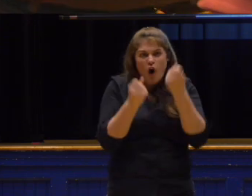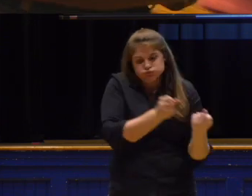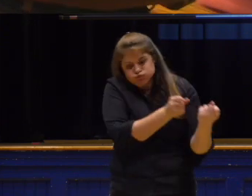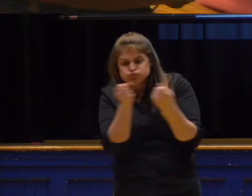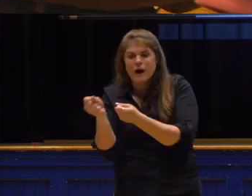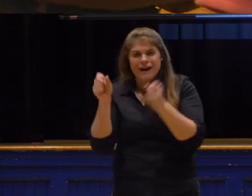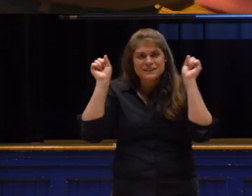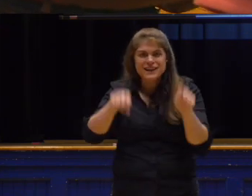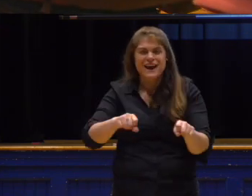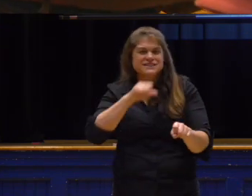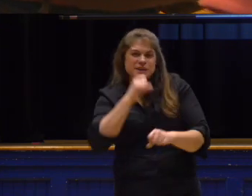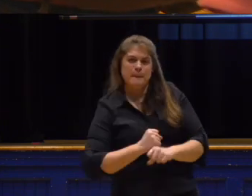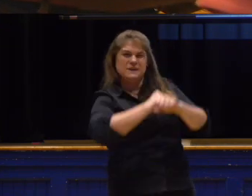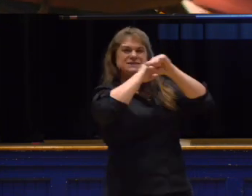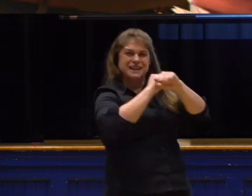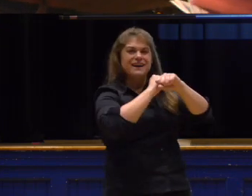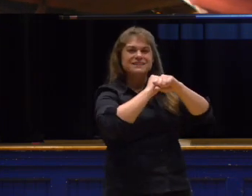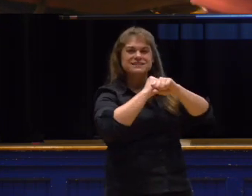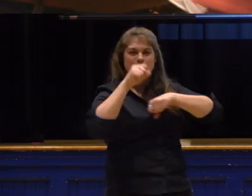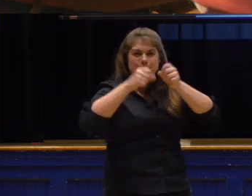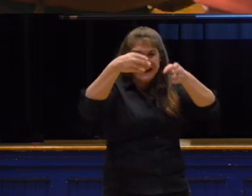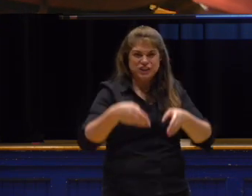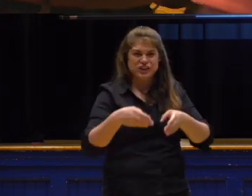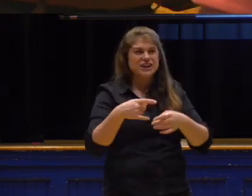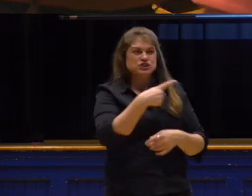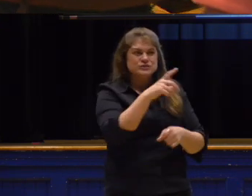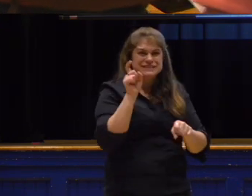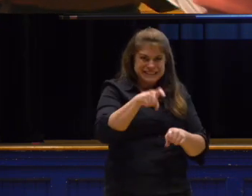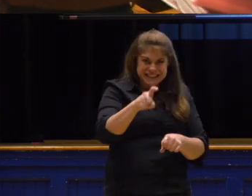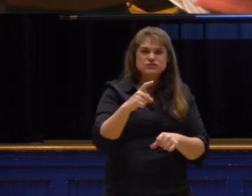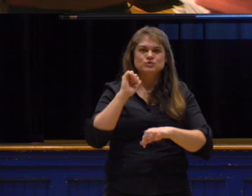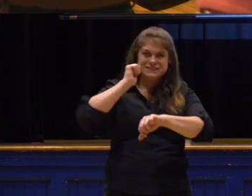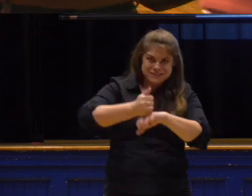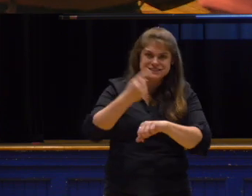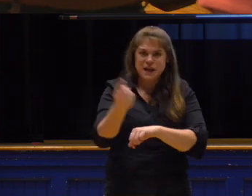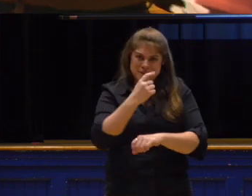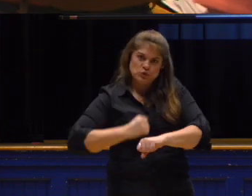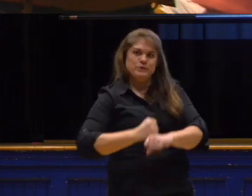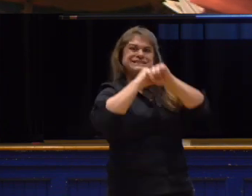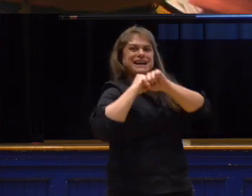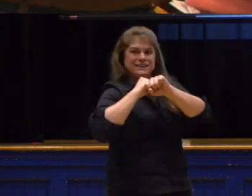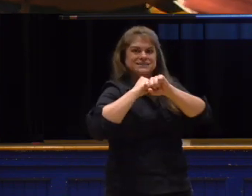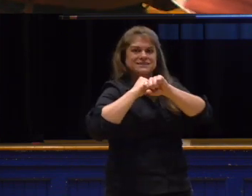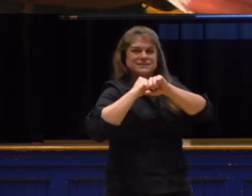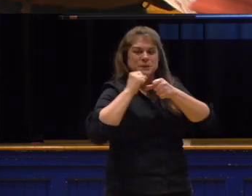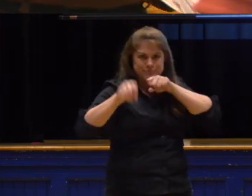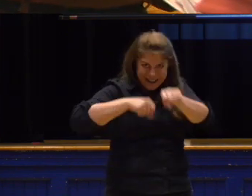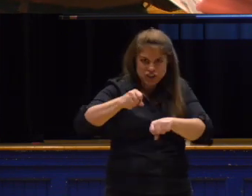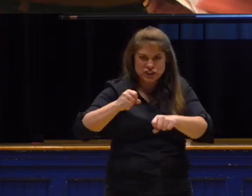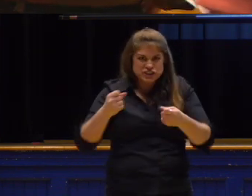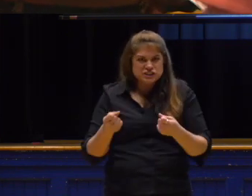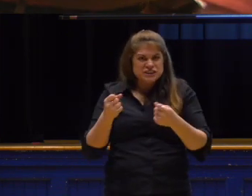It offers no protection for bikers. And you really do need some protection for bikers, especially going through